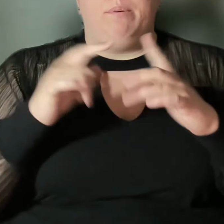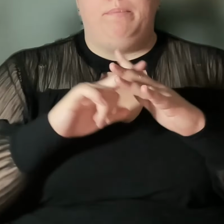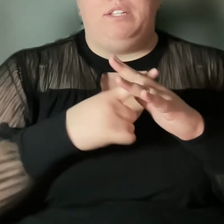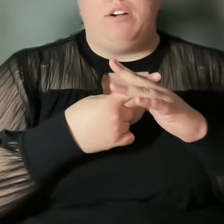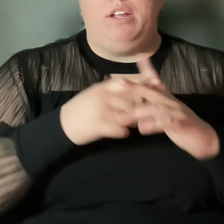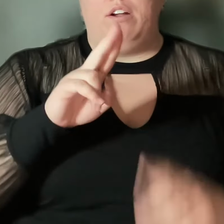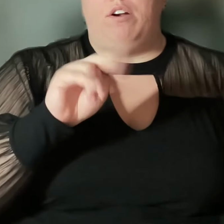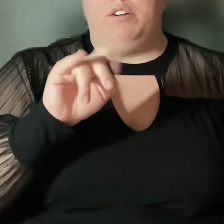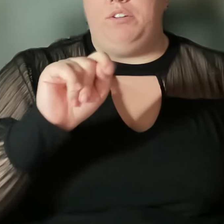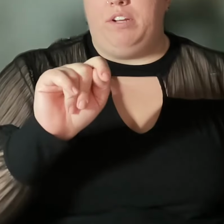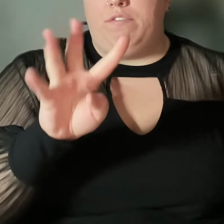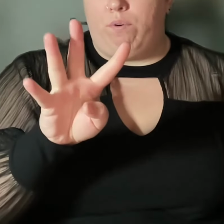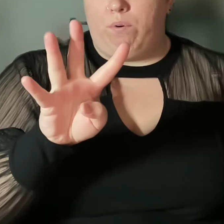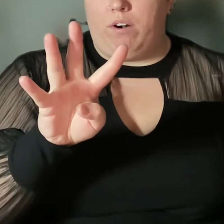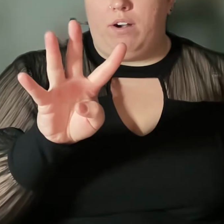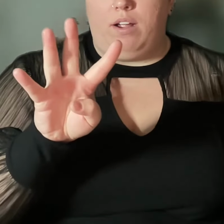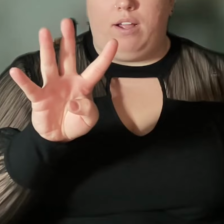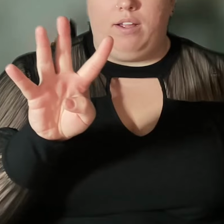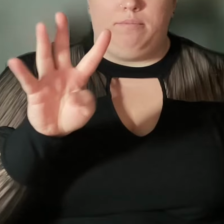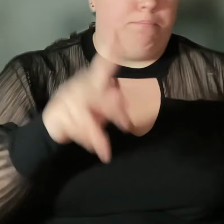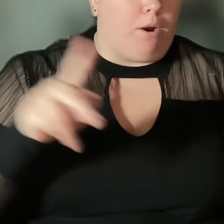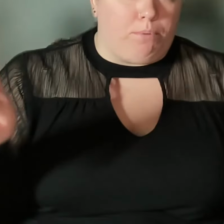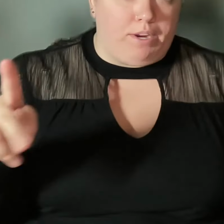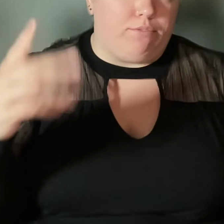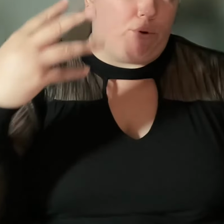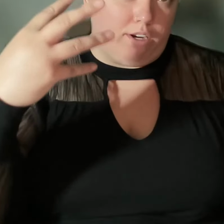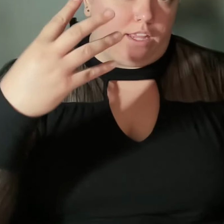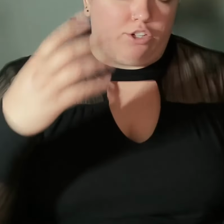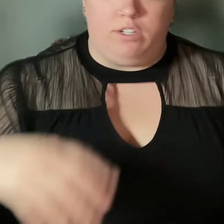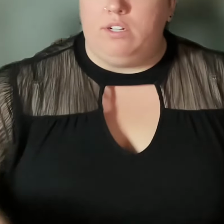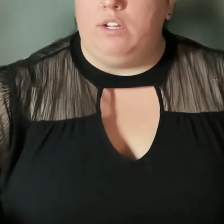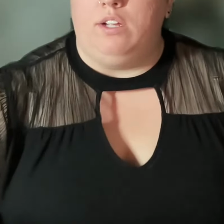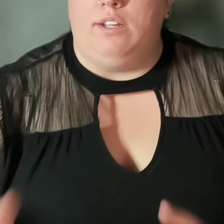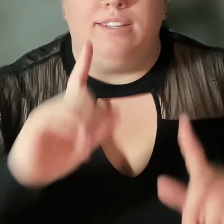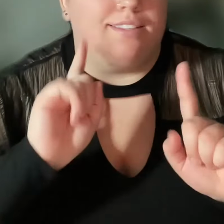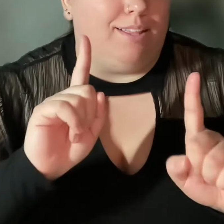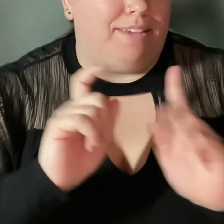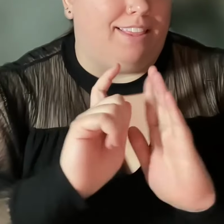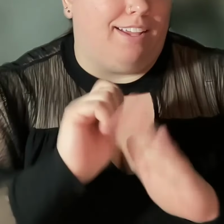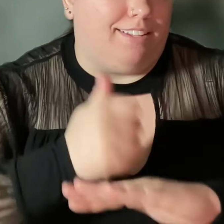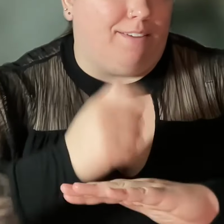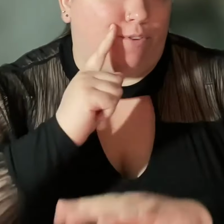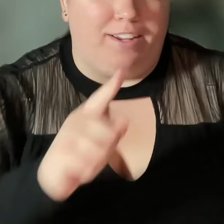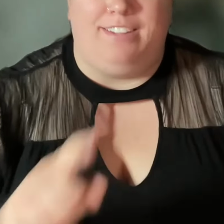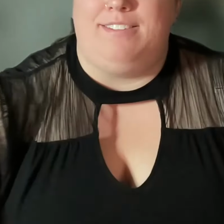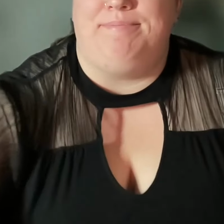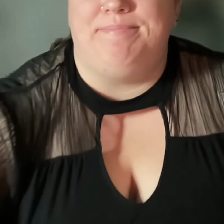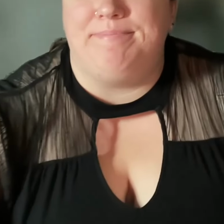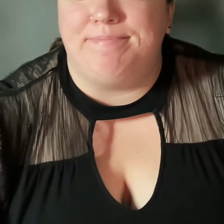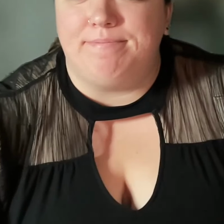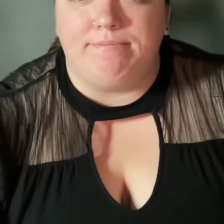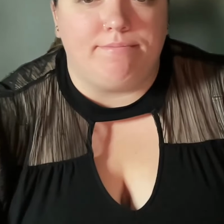So today we're going to be starting our Unit 4 PowerPoint recorded lecture. Let me get that set up for you